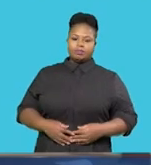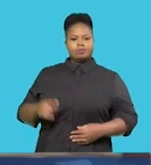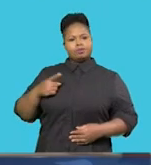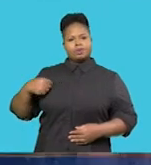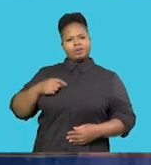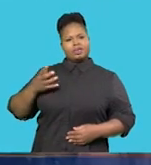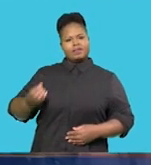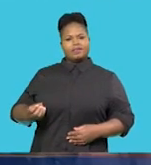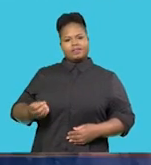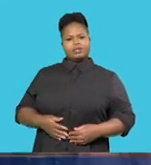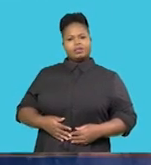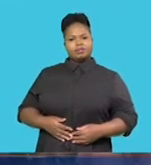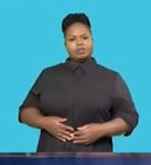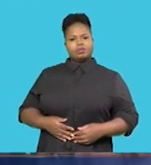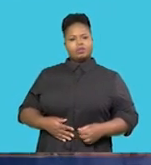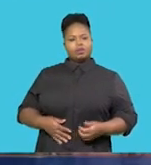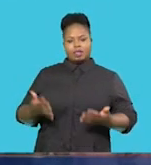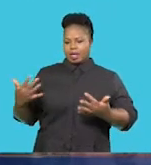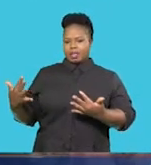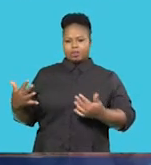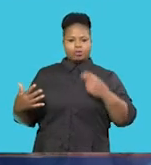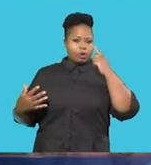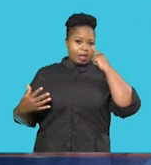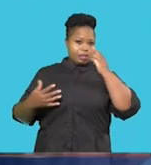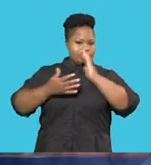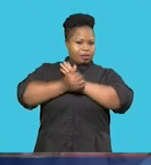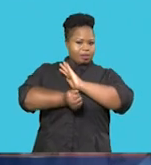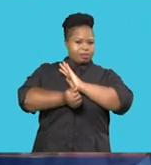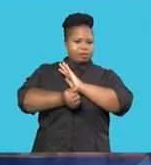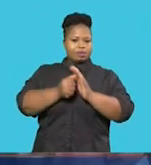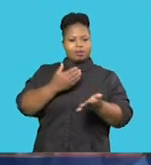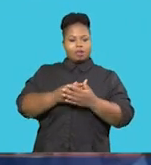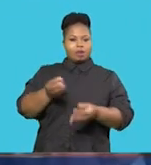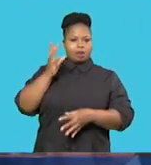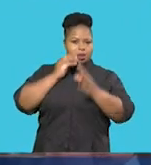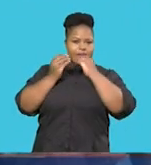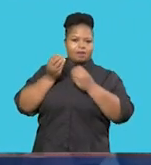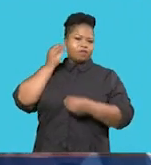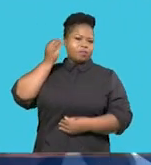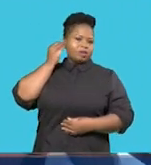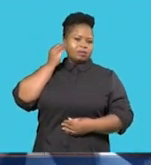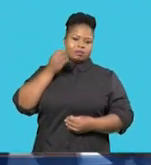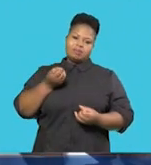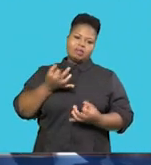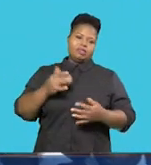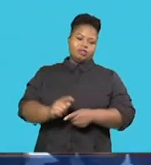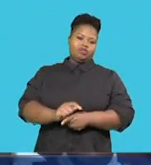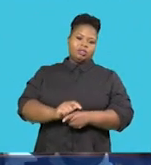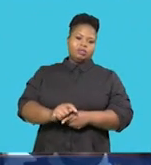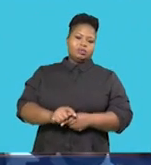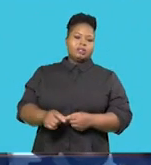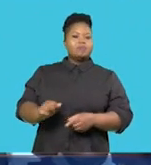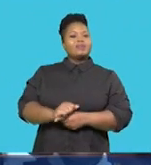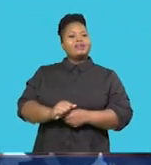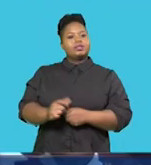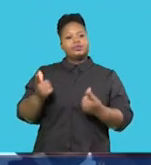fantastic hand-to-eye skill that can actually take on board a lot of information, and a lot of the training we do is practical